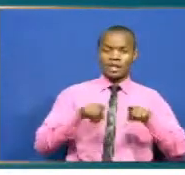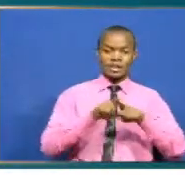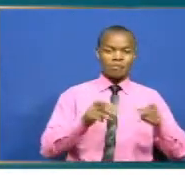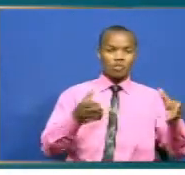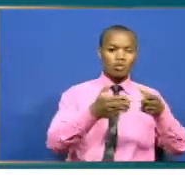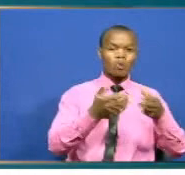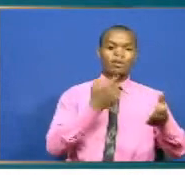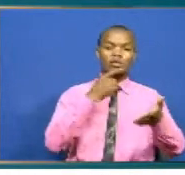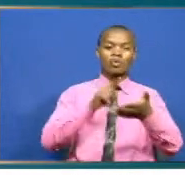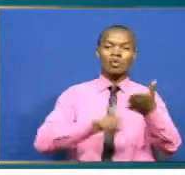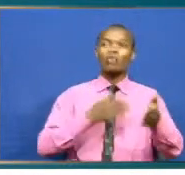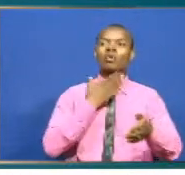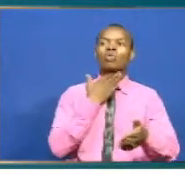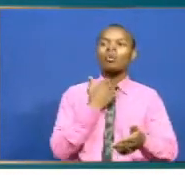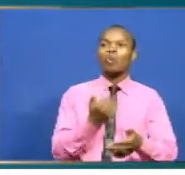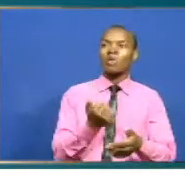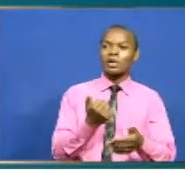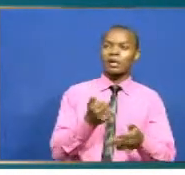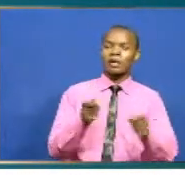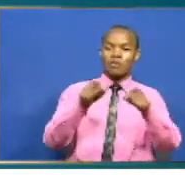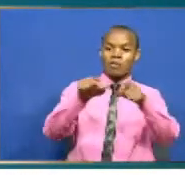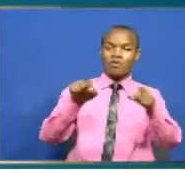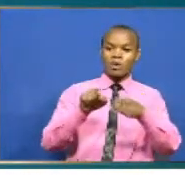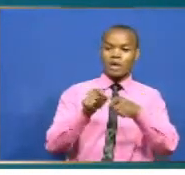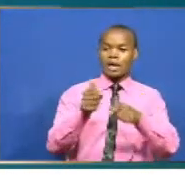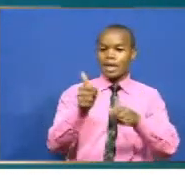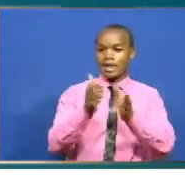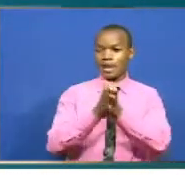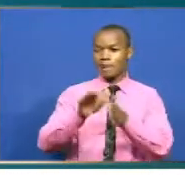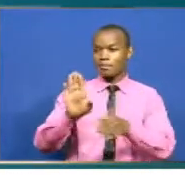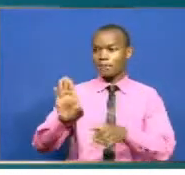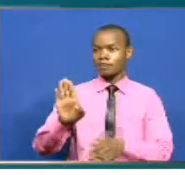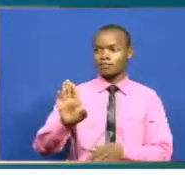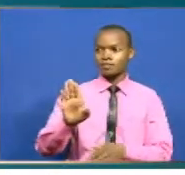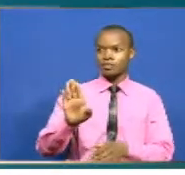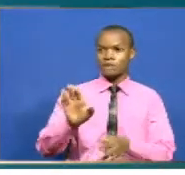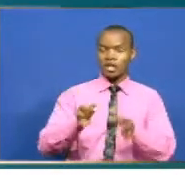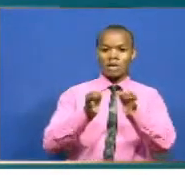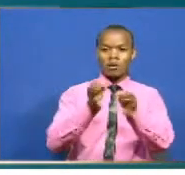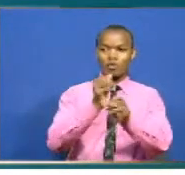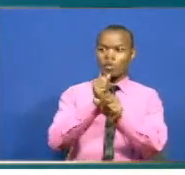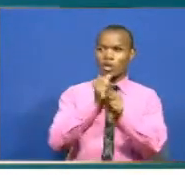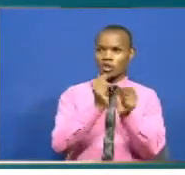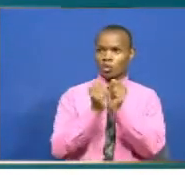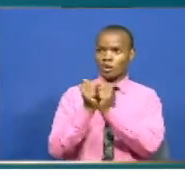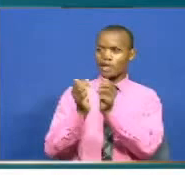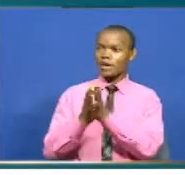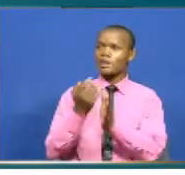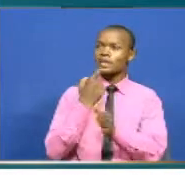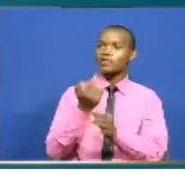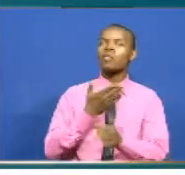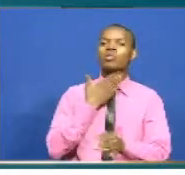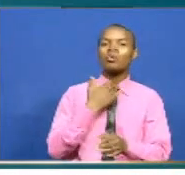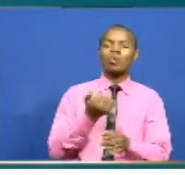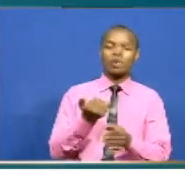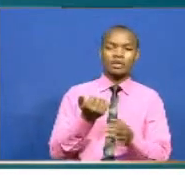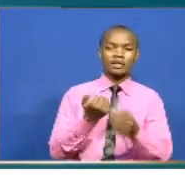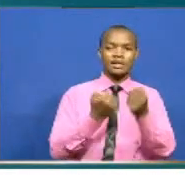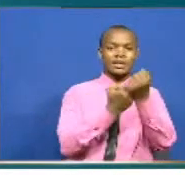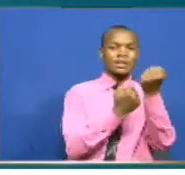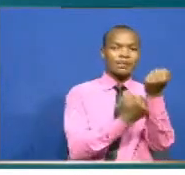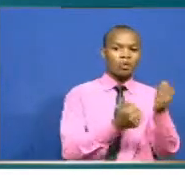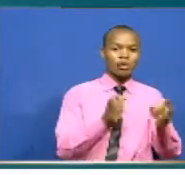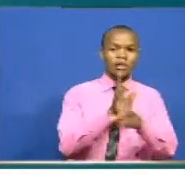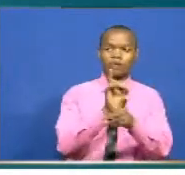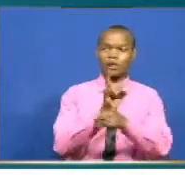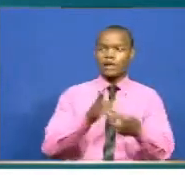village C. And this is A and B. So A and B sit together. And they say, we want to contest against C. And therefore, the